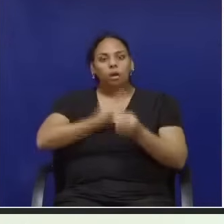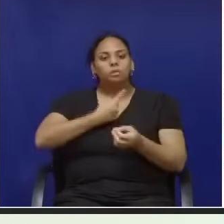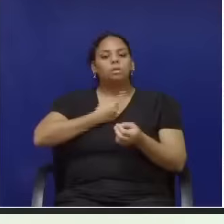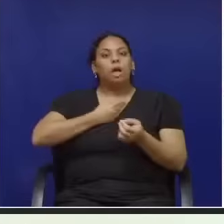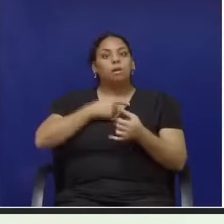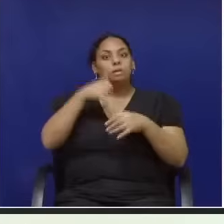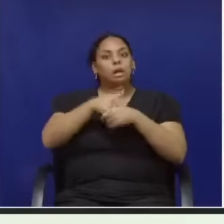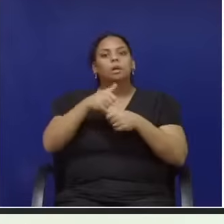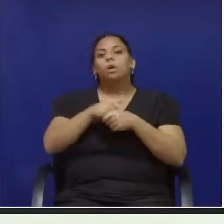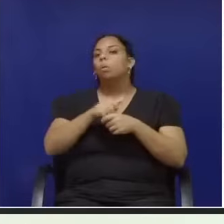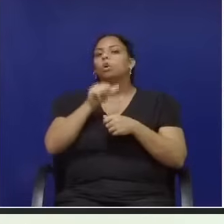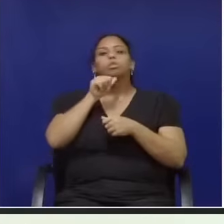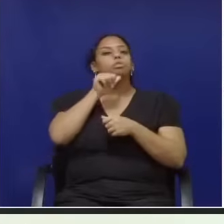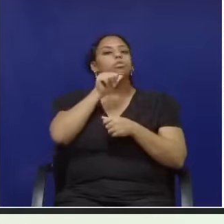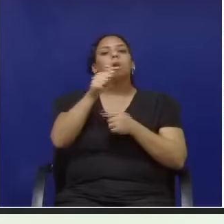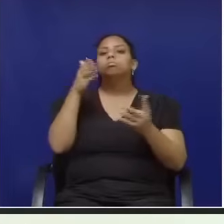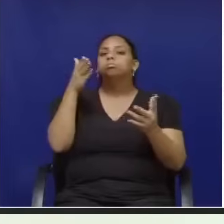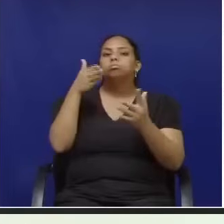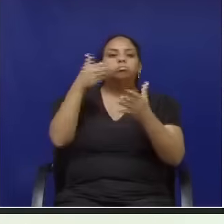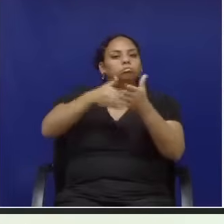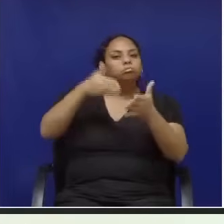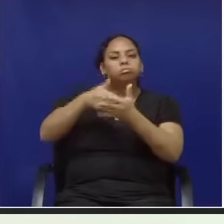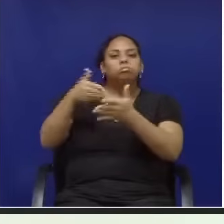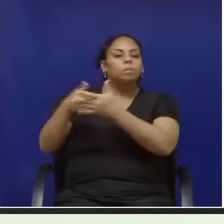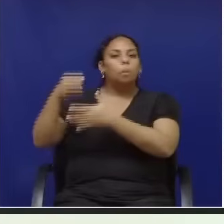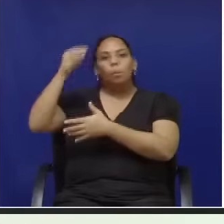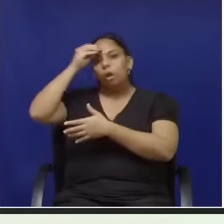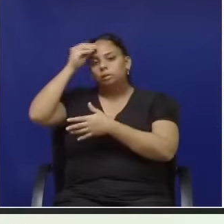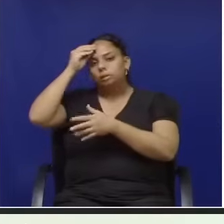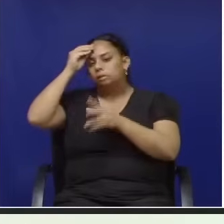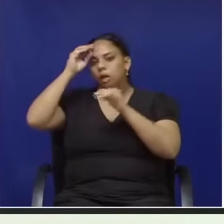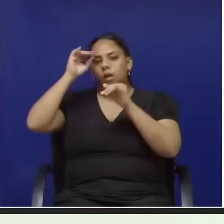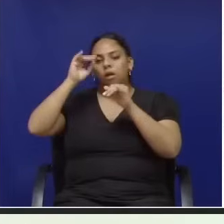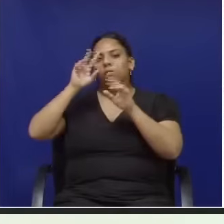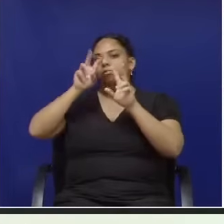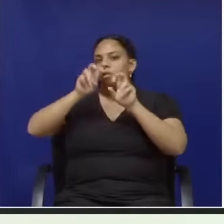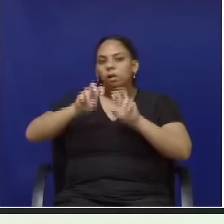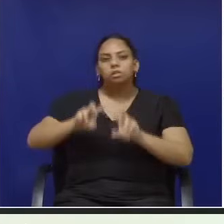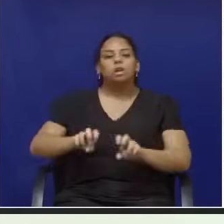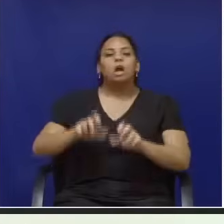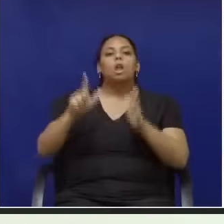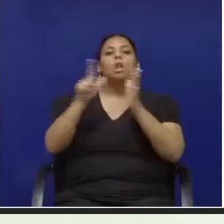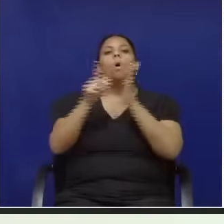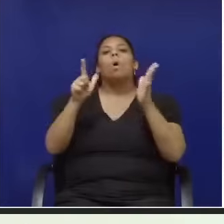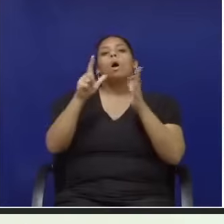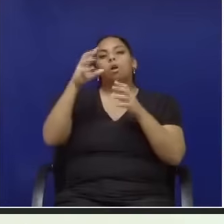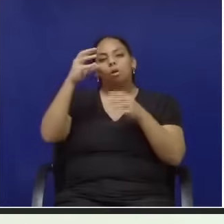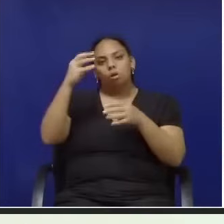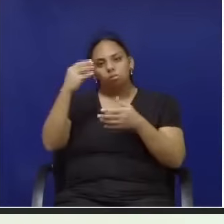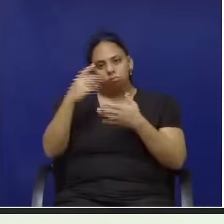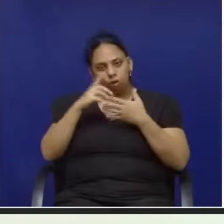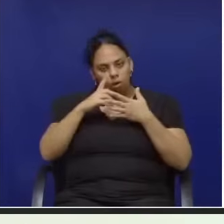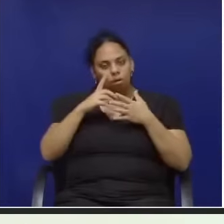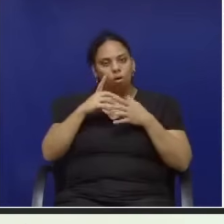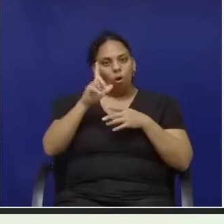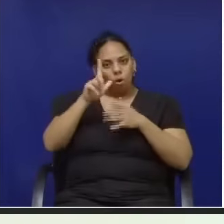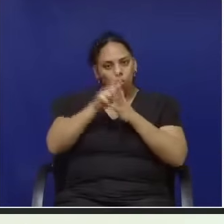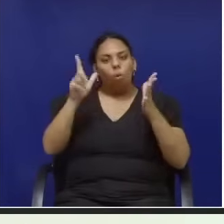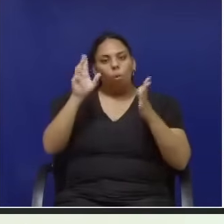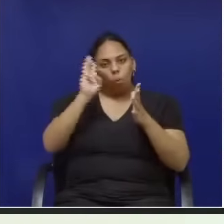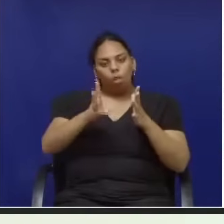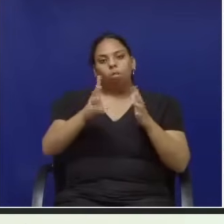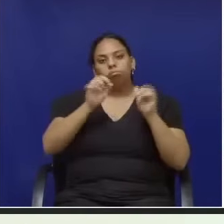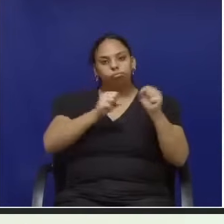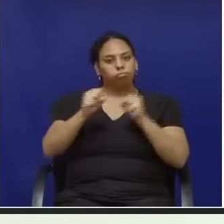will not disrupt policing. Investigations, arrest, and law and order will be maintained in the country. Thank